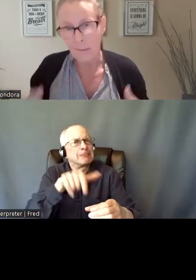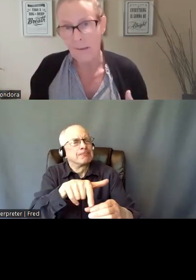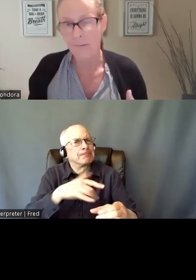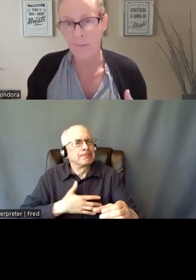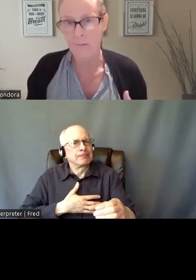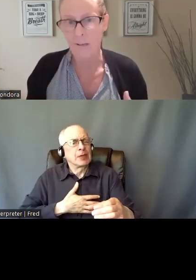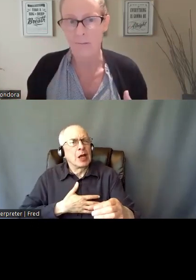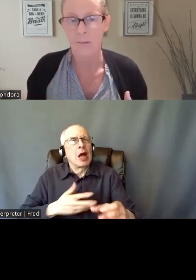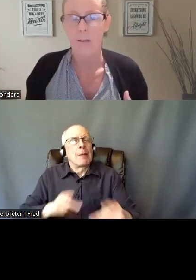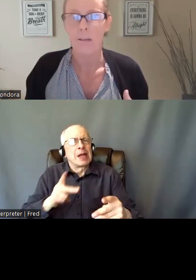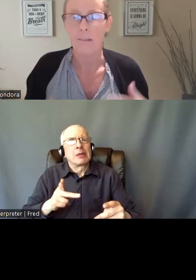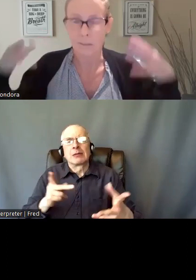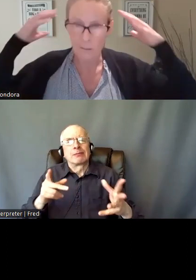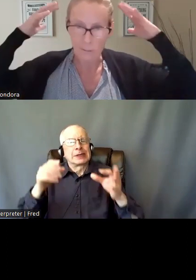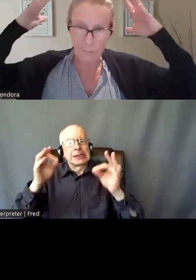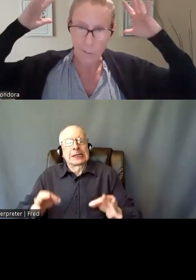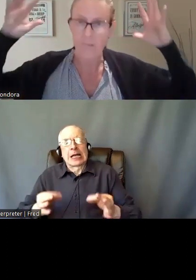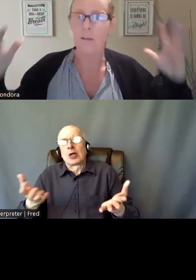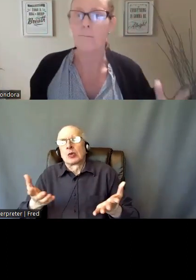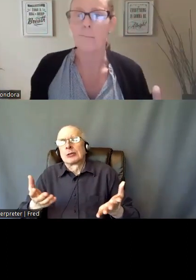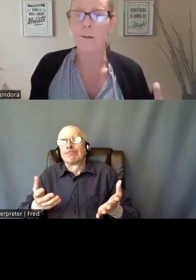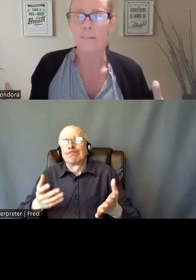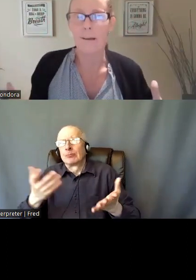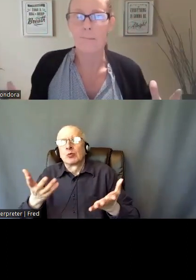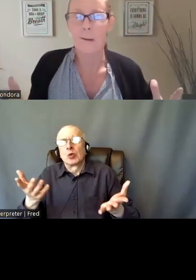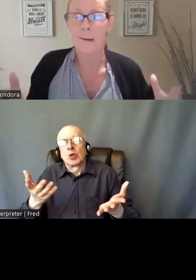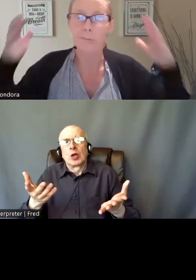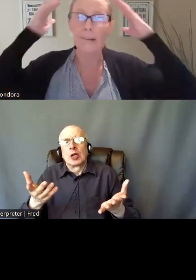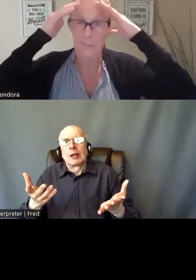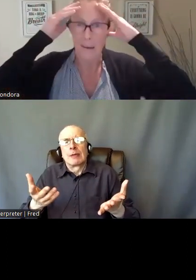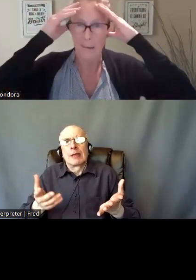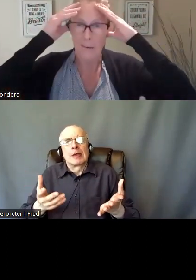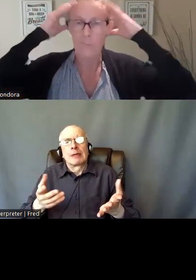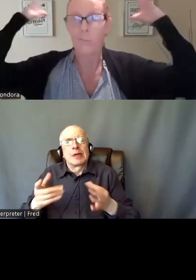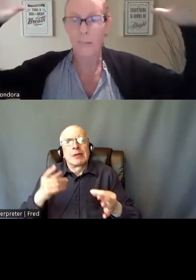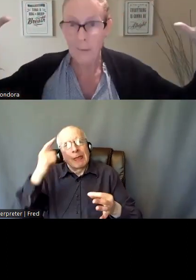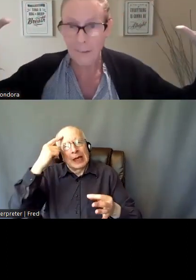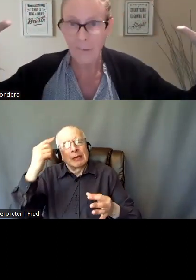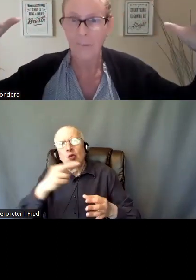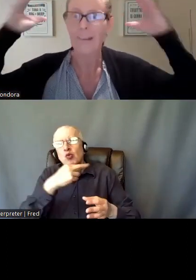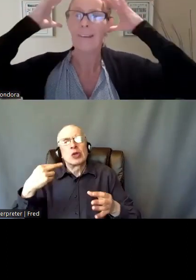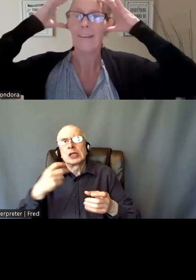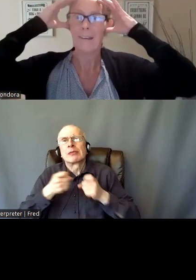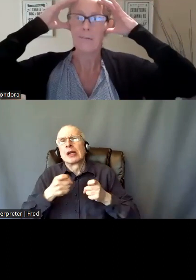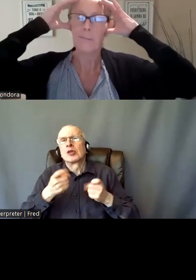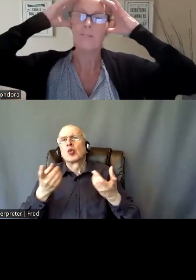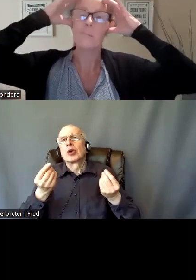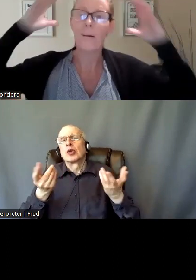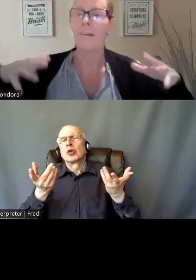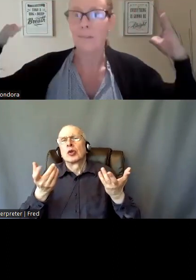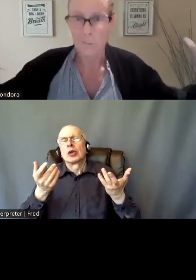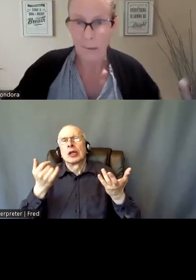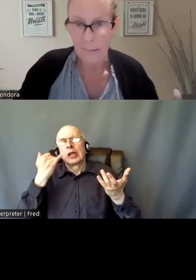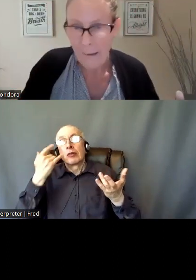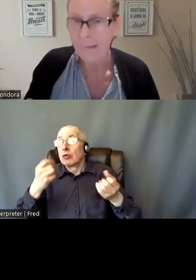that they want to make for themselves, this sort of question comes up all the time about risk management. Well, what do we do if we